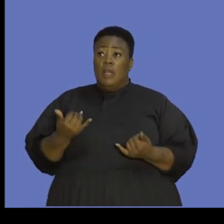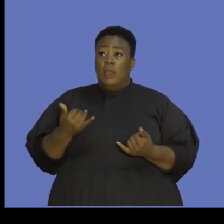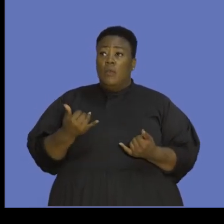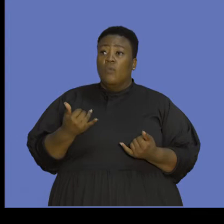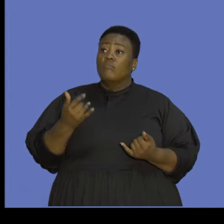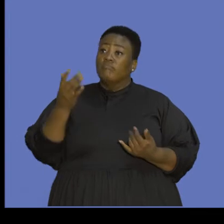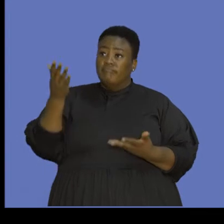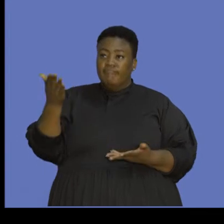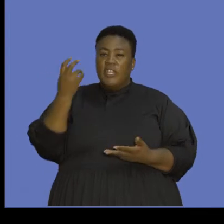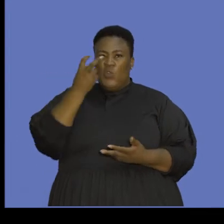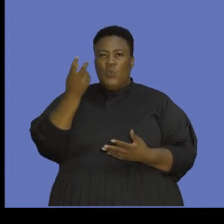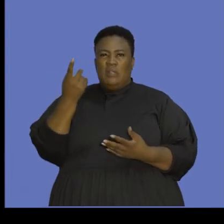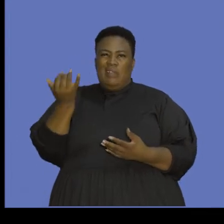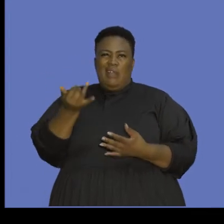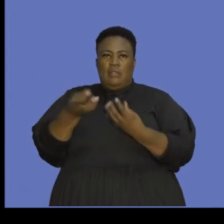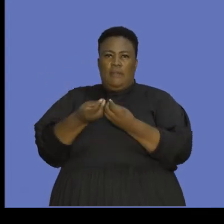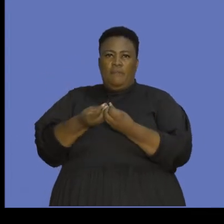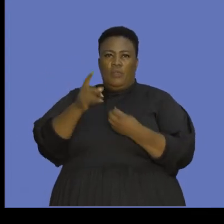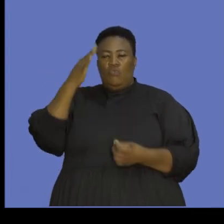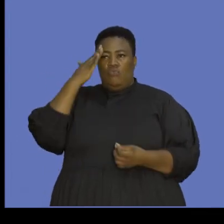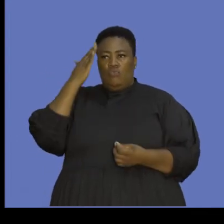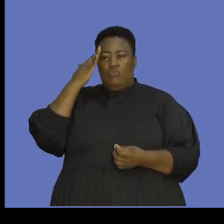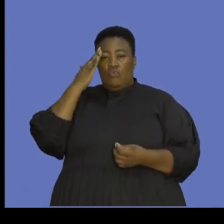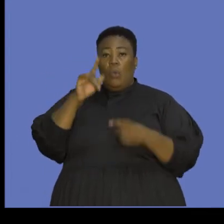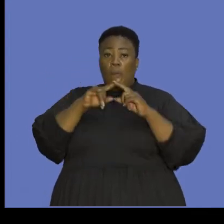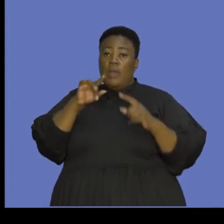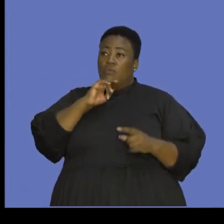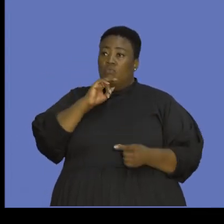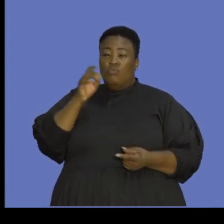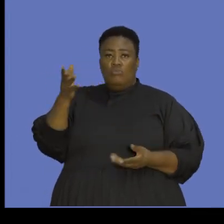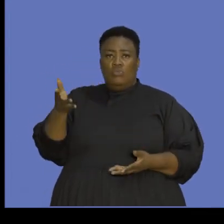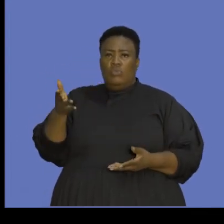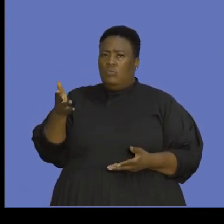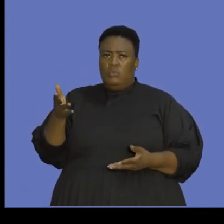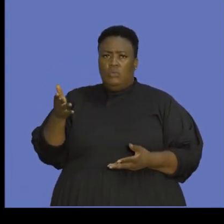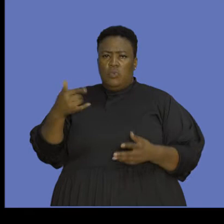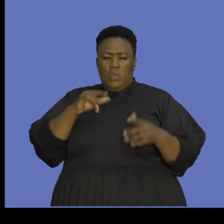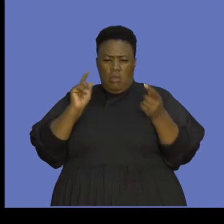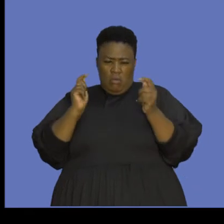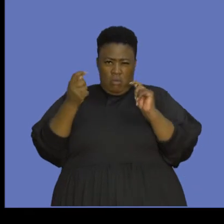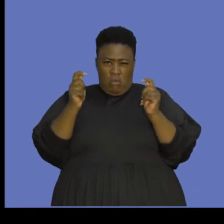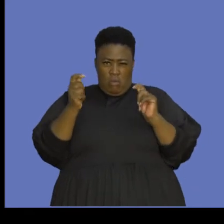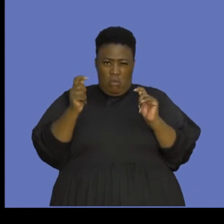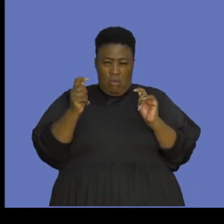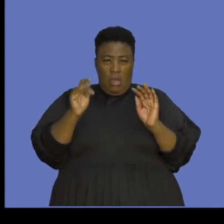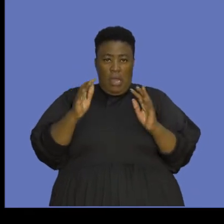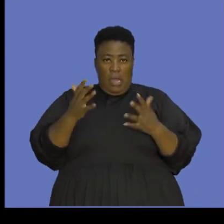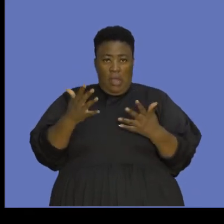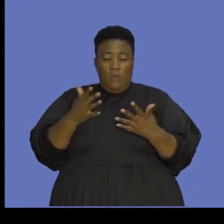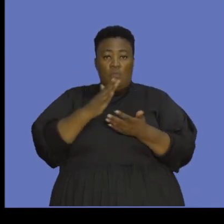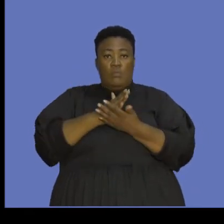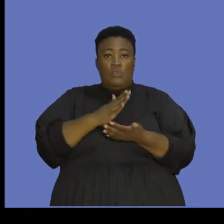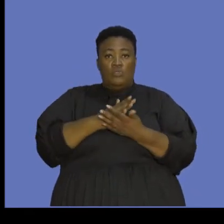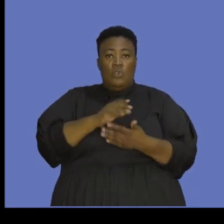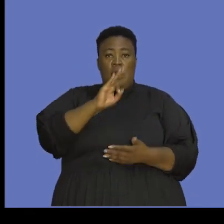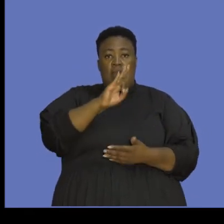something you know. But we don't often use it in this context. We manipulate it so F net is at the